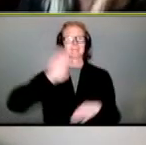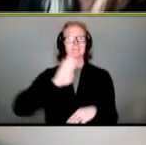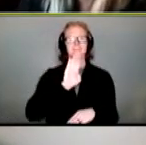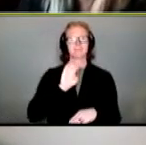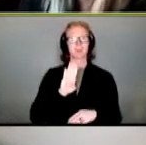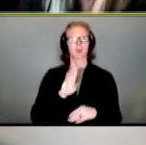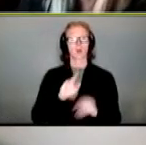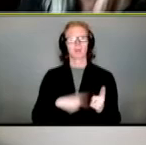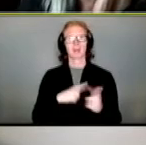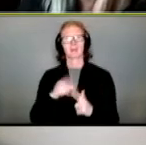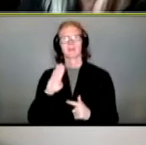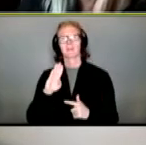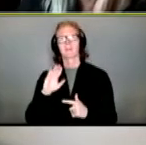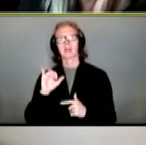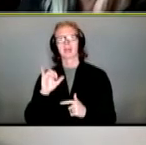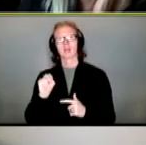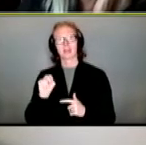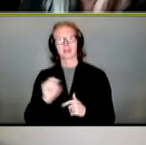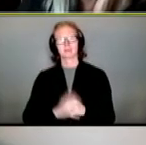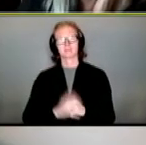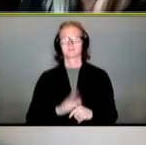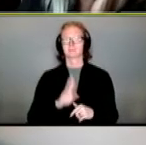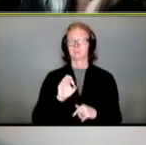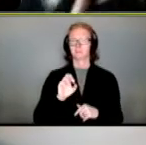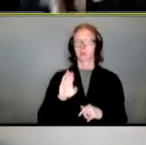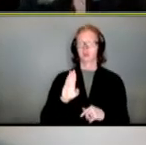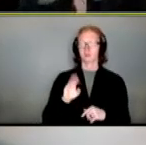and then we have Byron. Barb, do you want to go first?